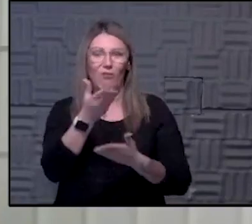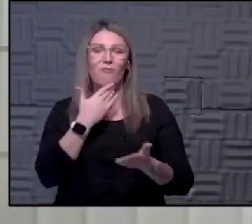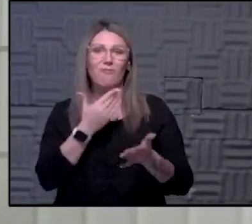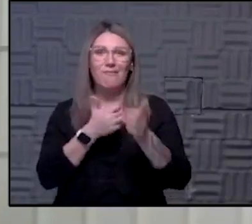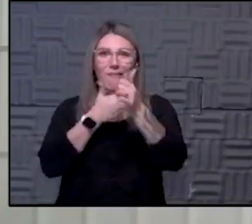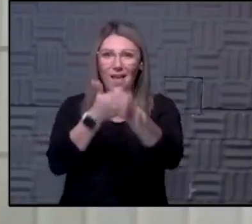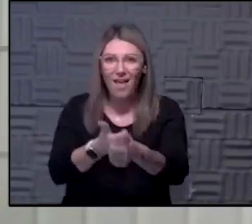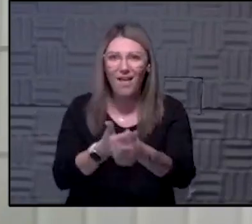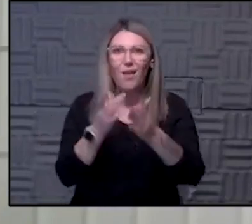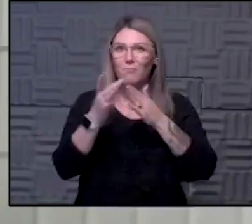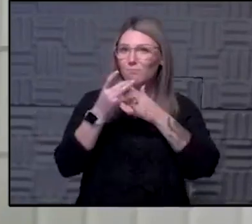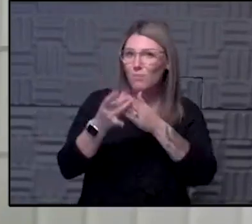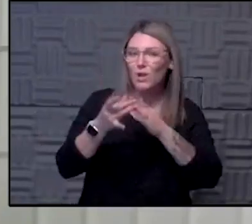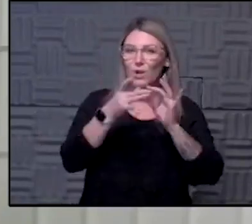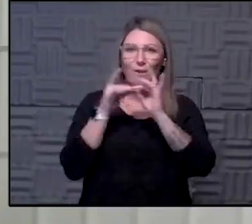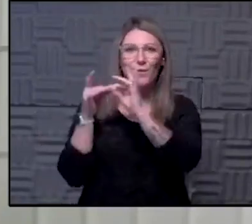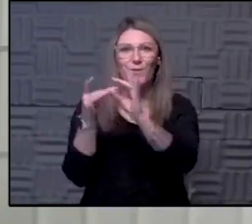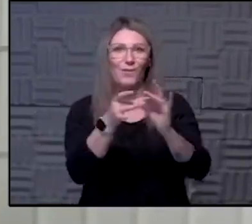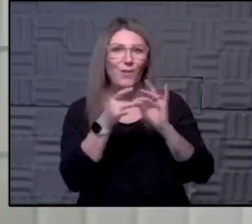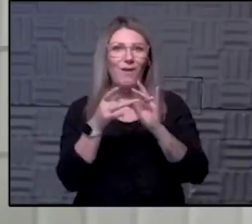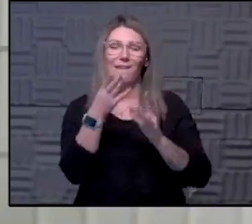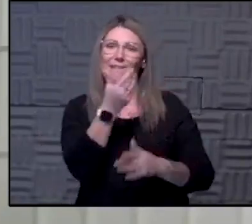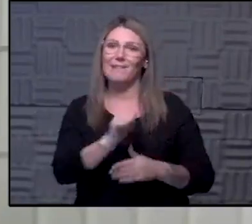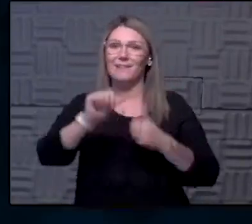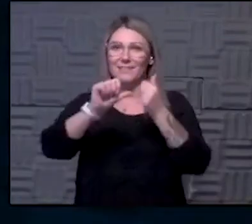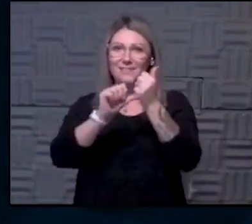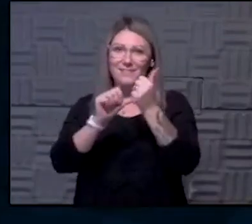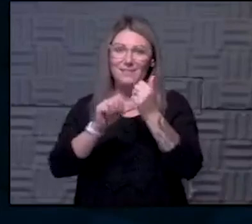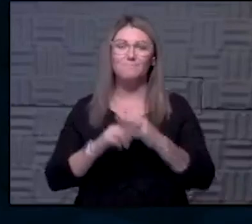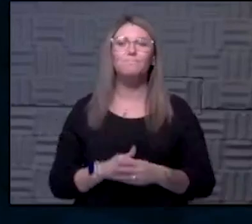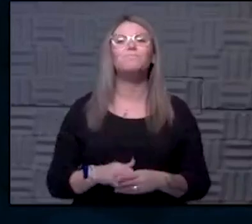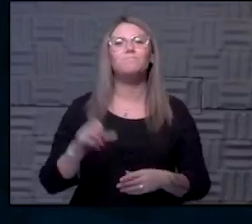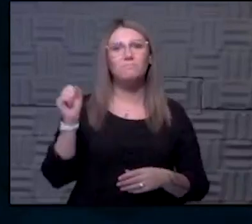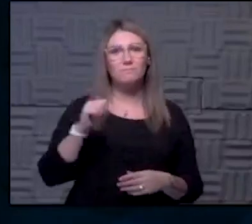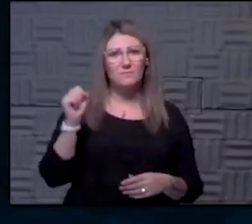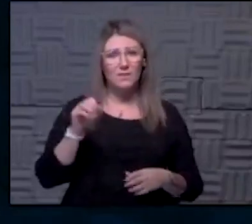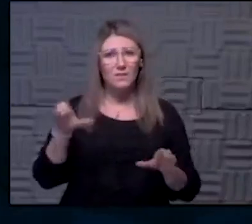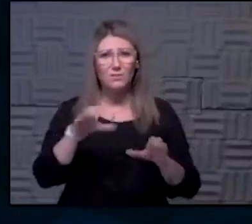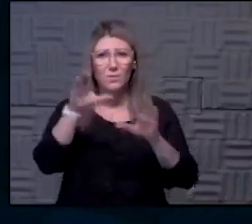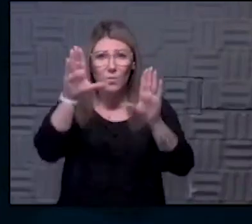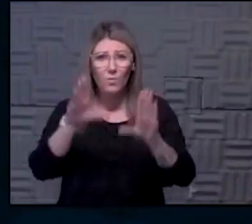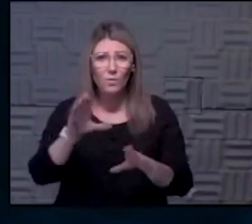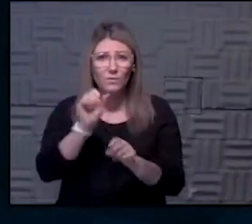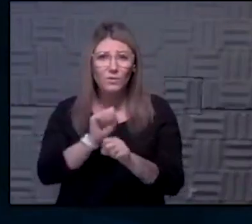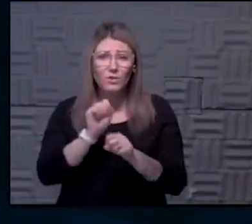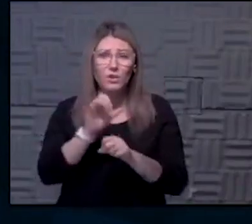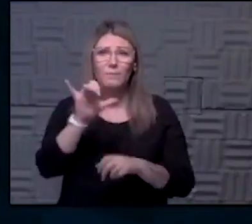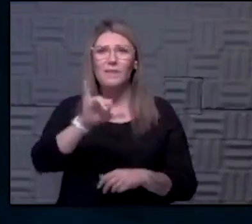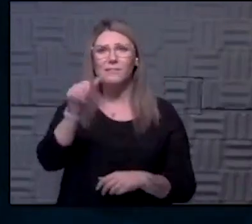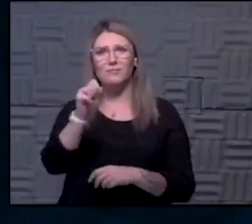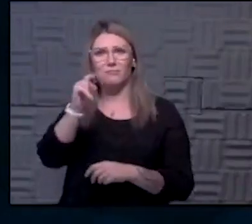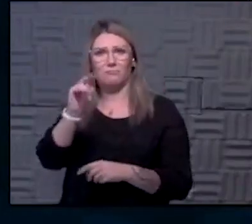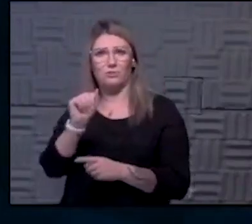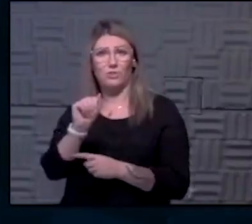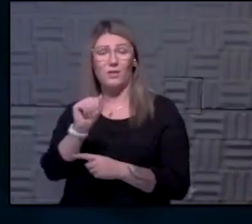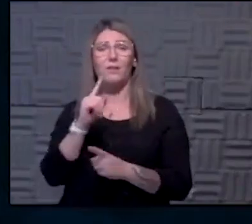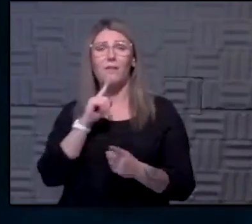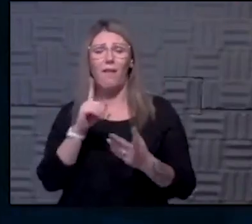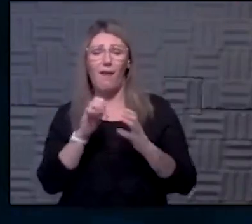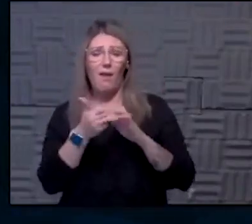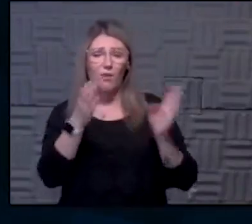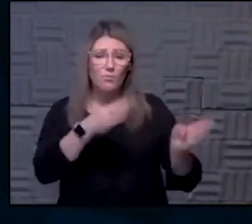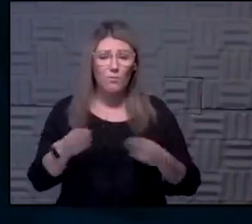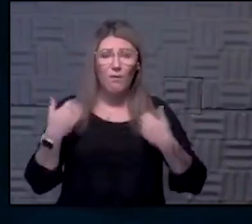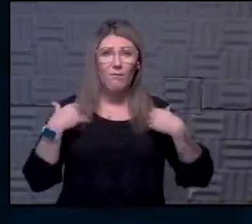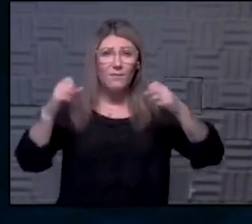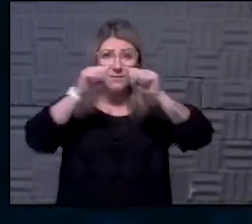efforts as we can and offer any assistance that we can. Yeah, Mark does a great job with that. Jana, how are we going to be prepared as a health system